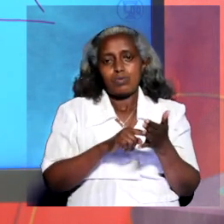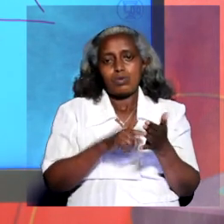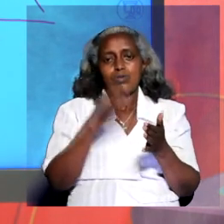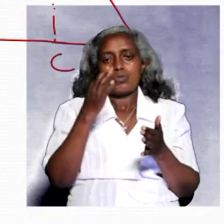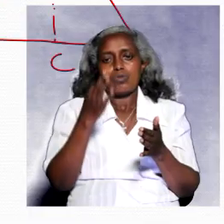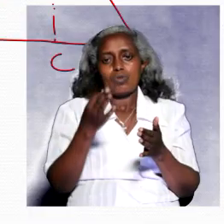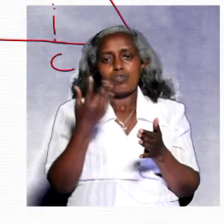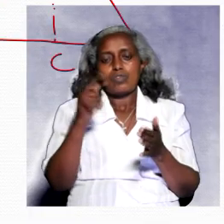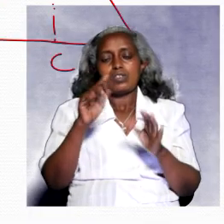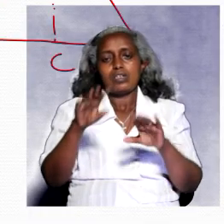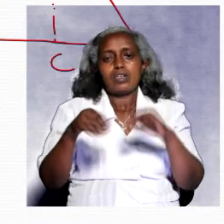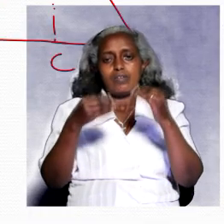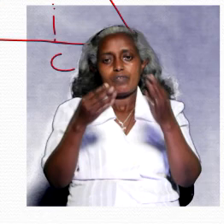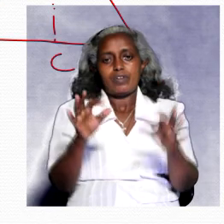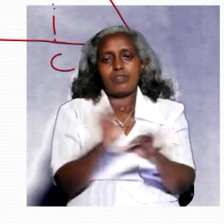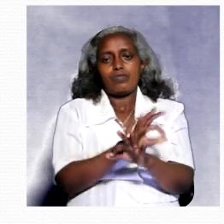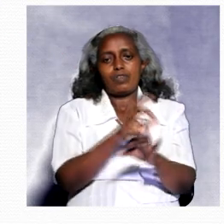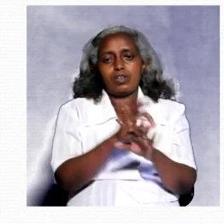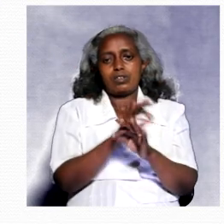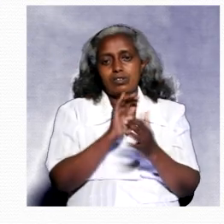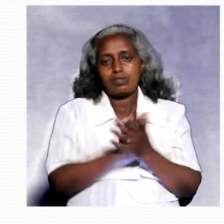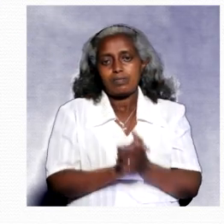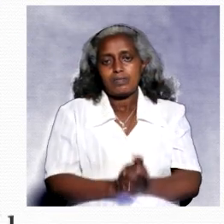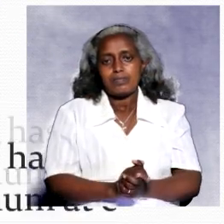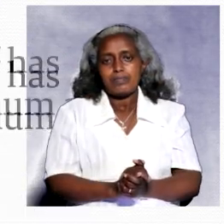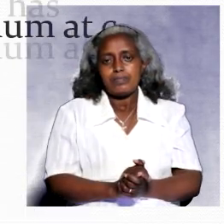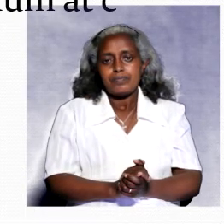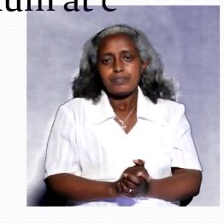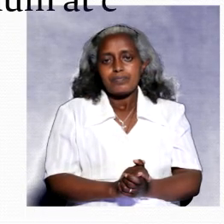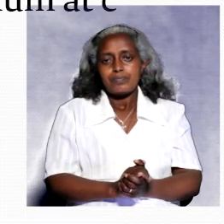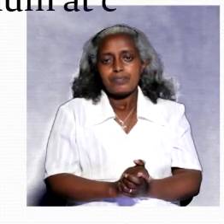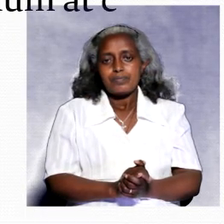of the given function.